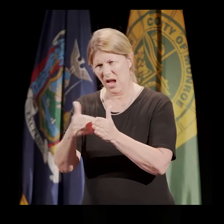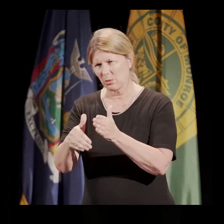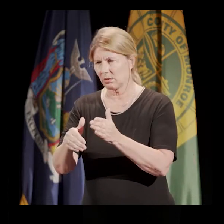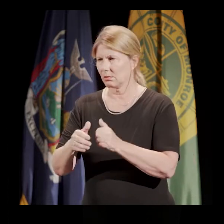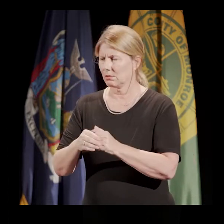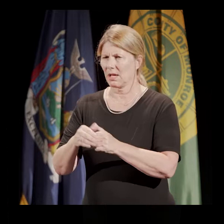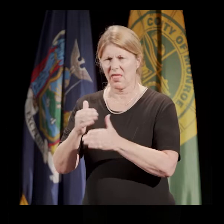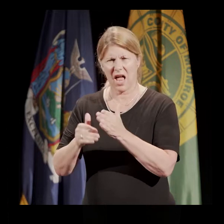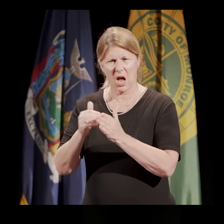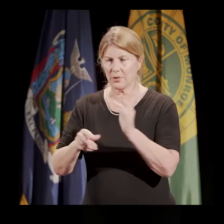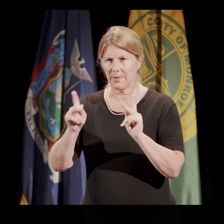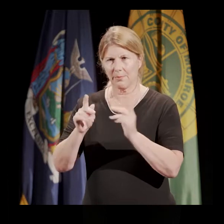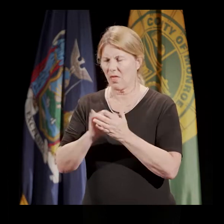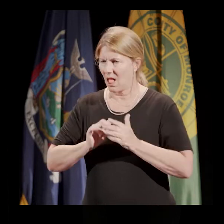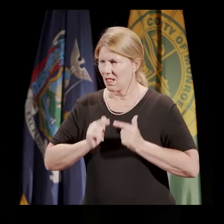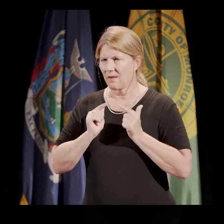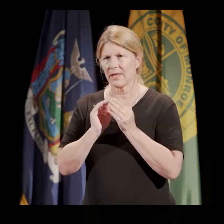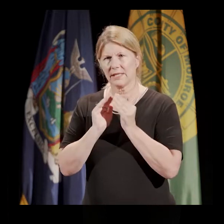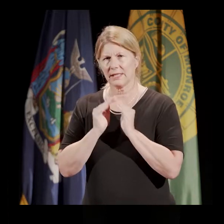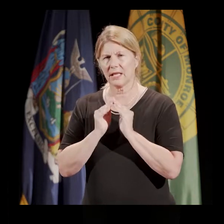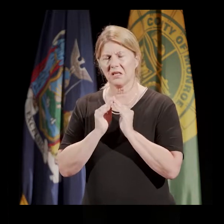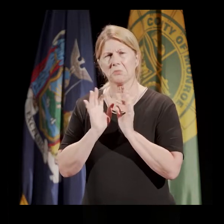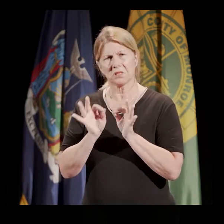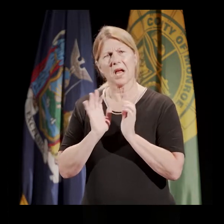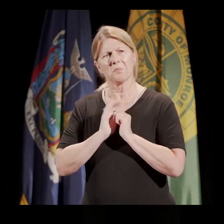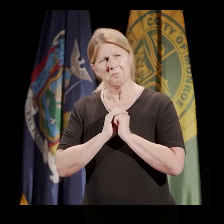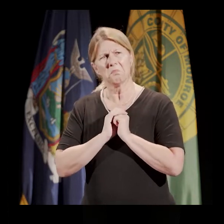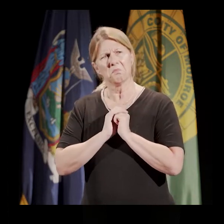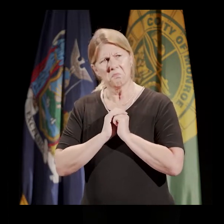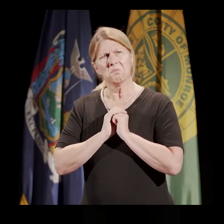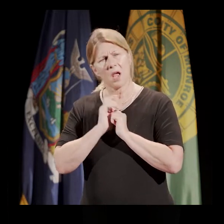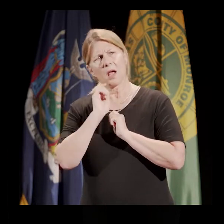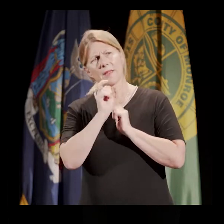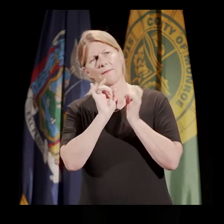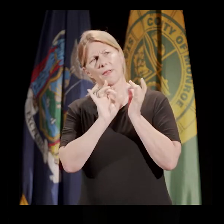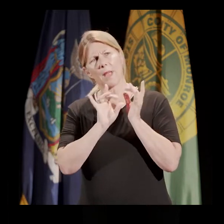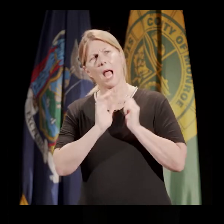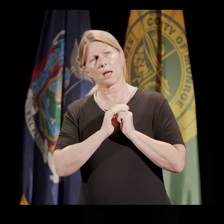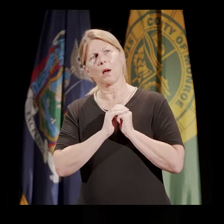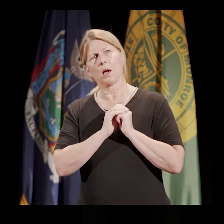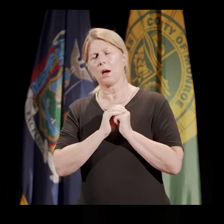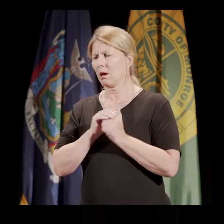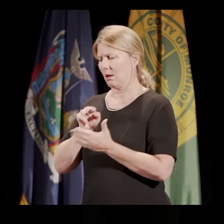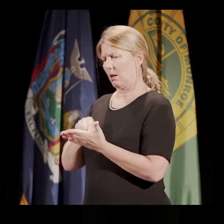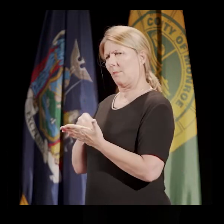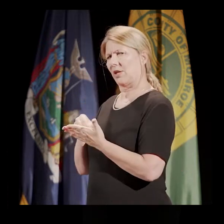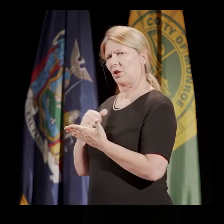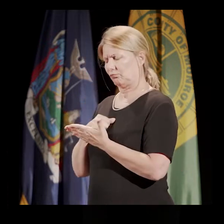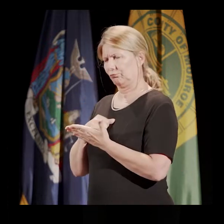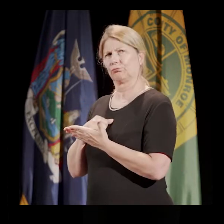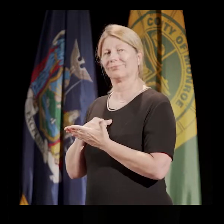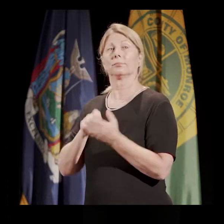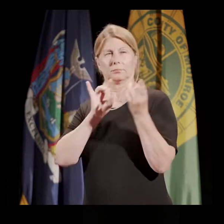but thousands of city residents who took time out of their schedules to give us feedback we needed to make sure it reflects their hopes and dreams